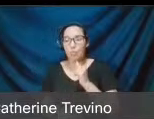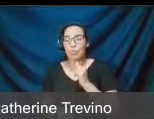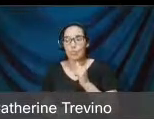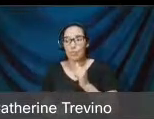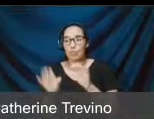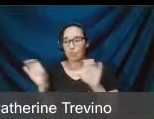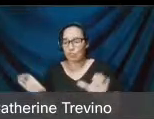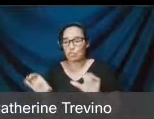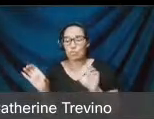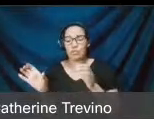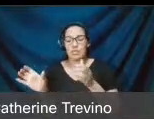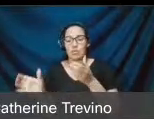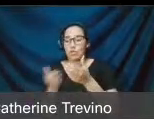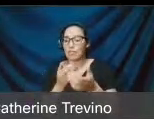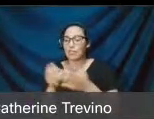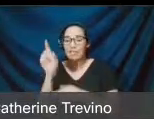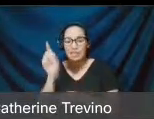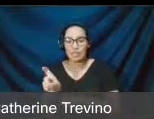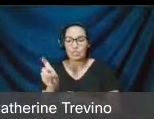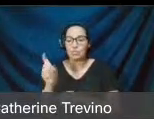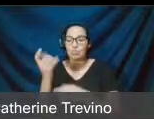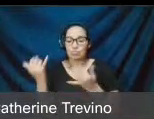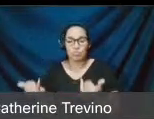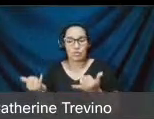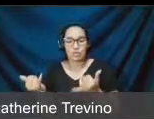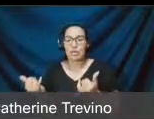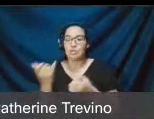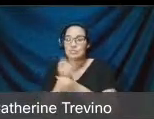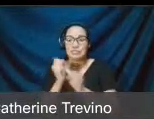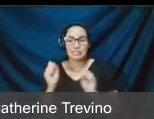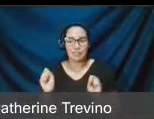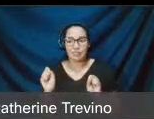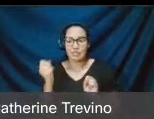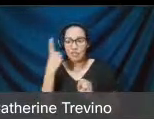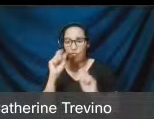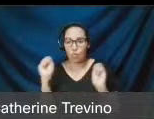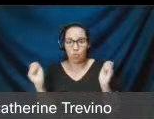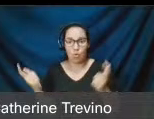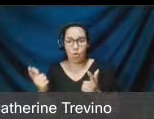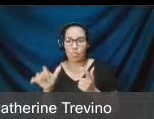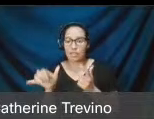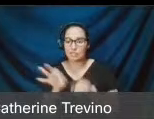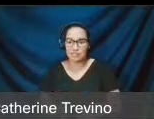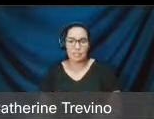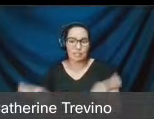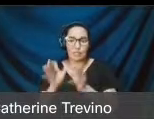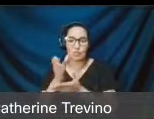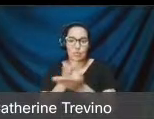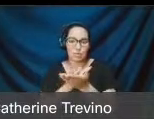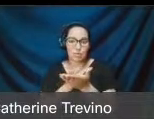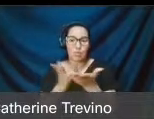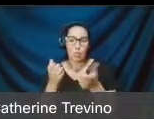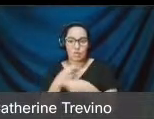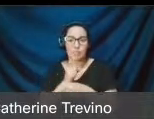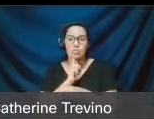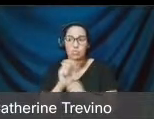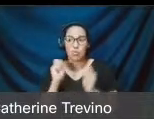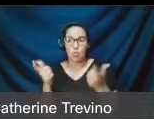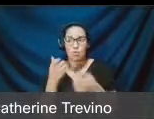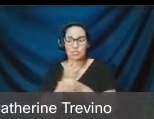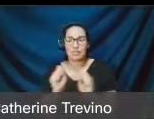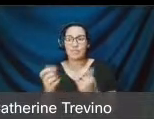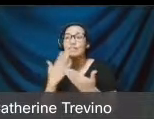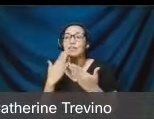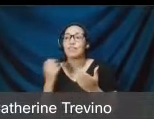doing what needs to be done at this point. You know, the safety of everyone is a key right now, and we want to make sure everyone's safe. Thank you very